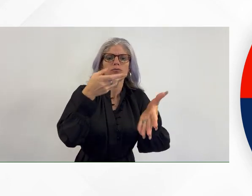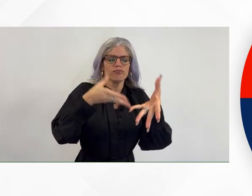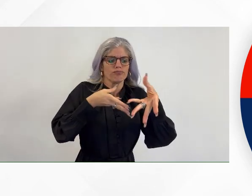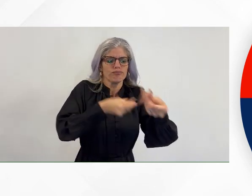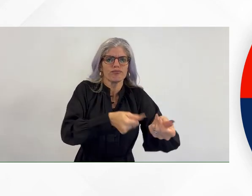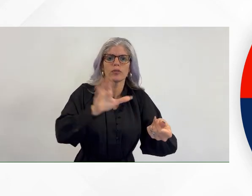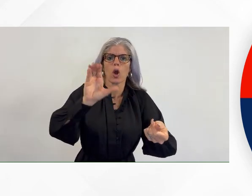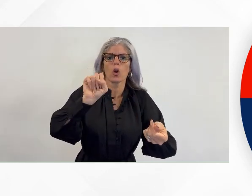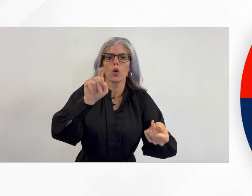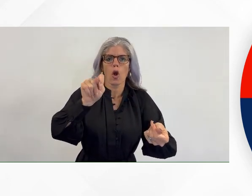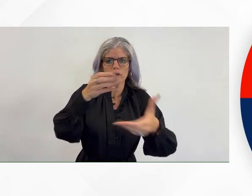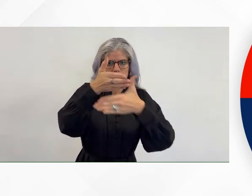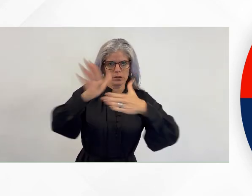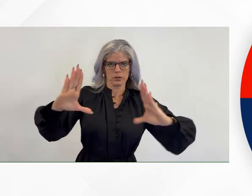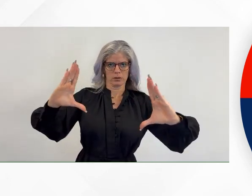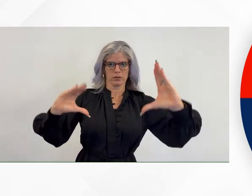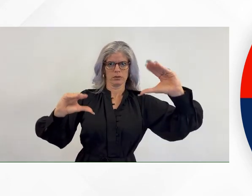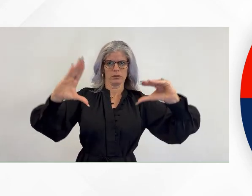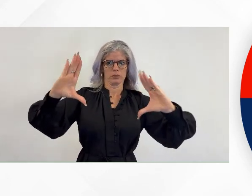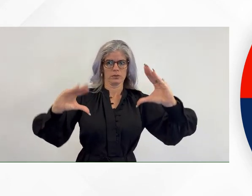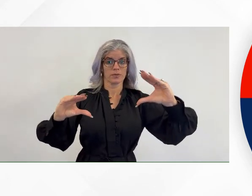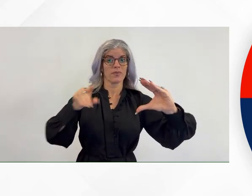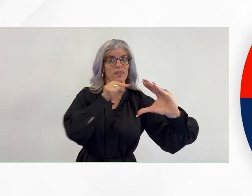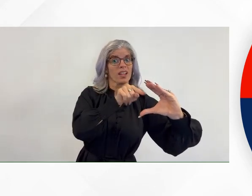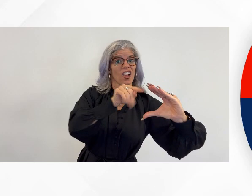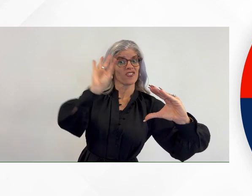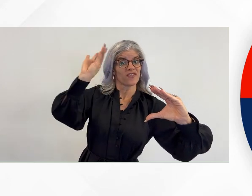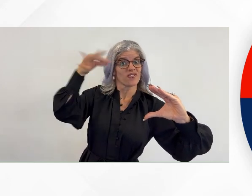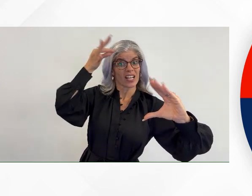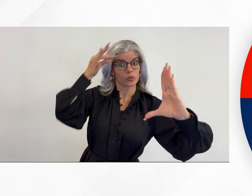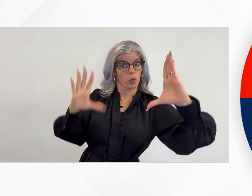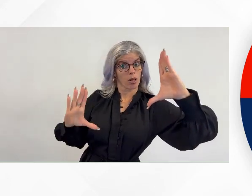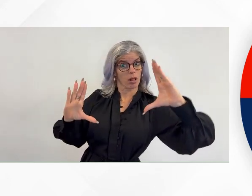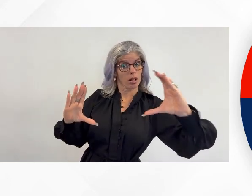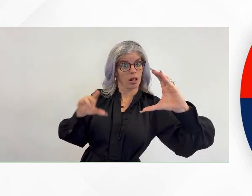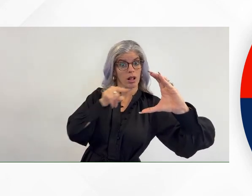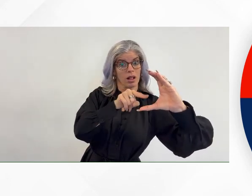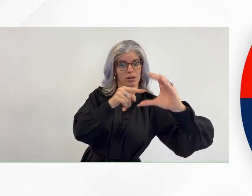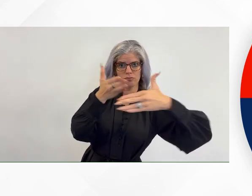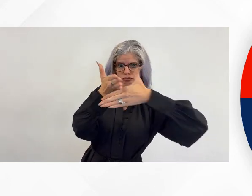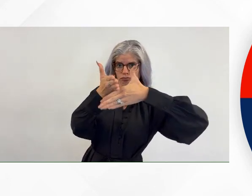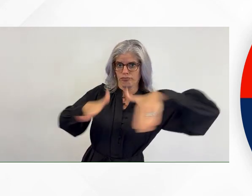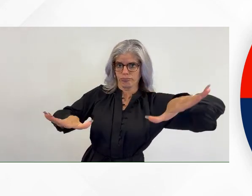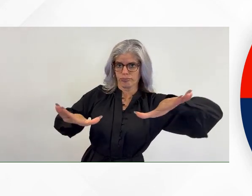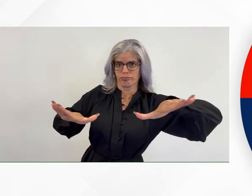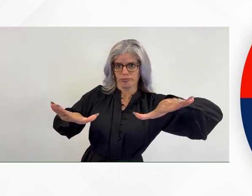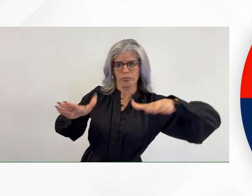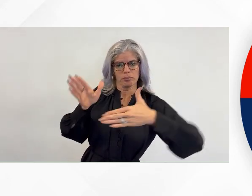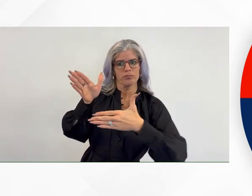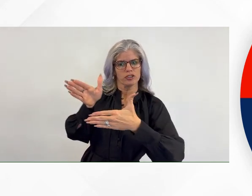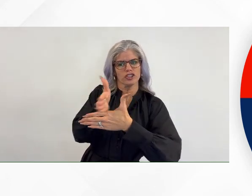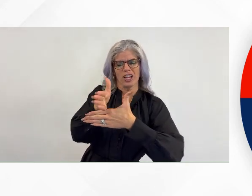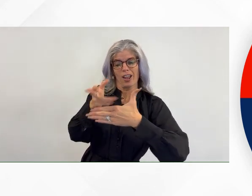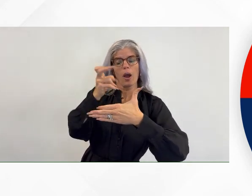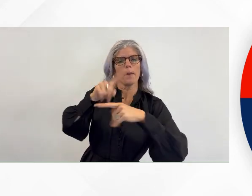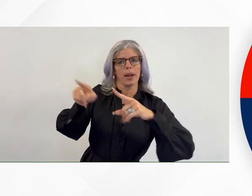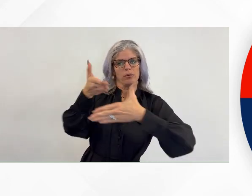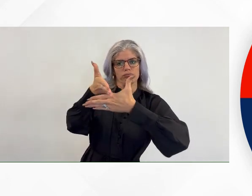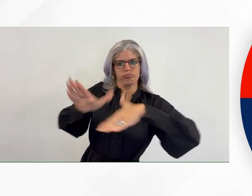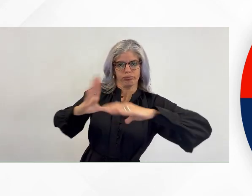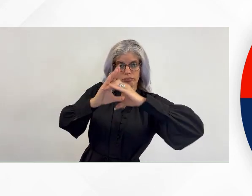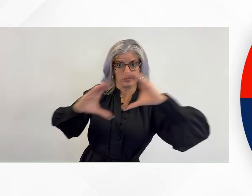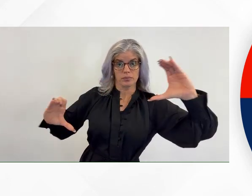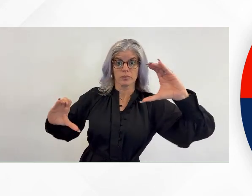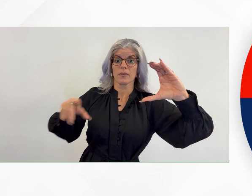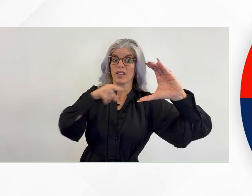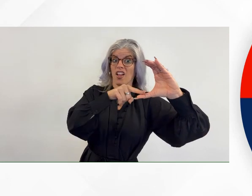75% federal and 25% non-federal, meaning the house of worship is responsible for the remaining 25%.